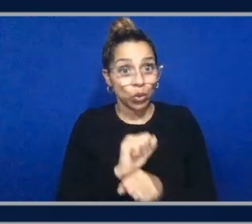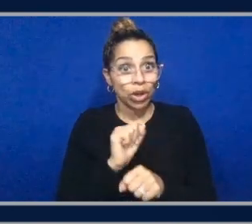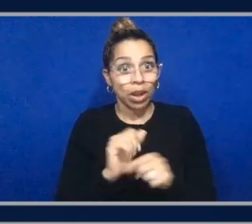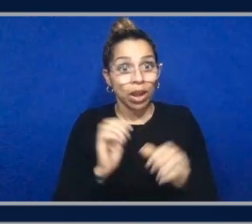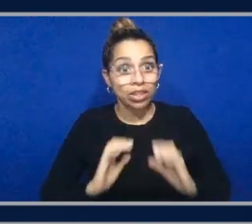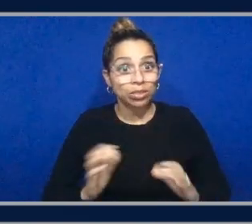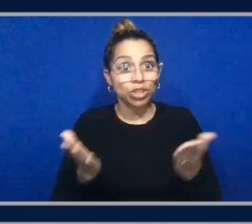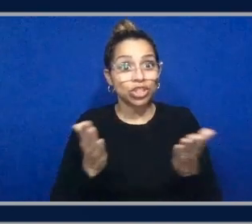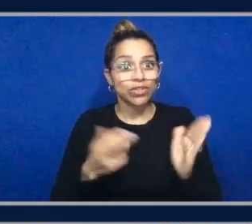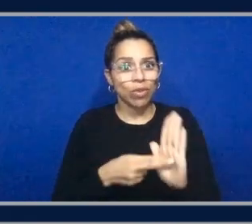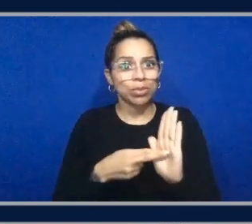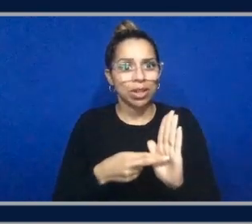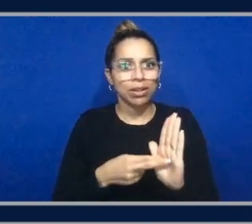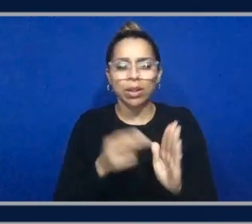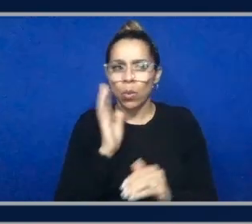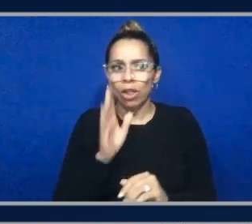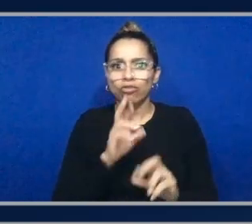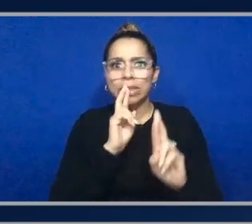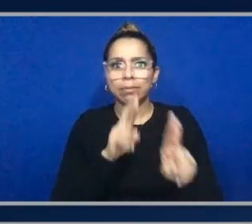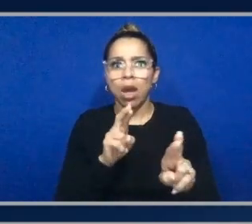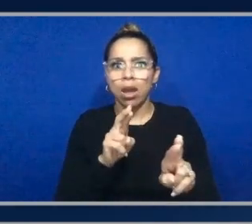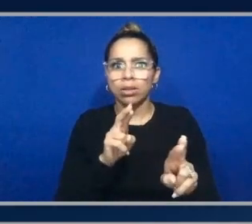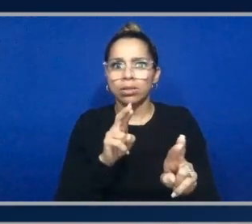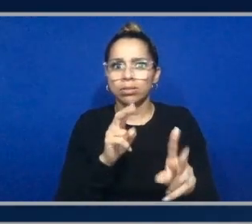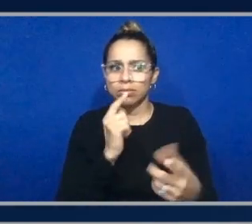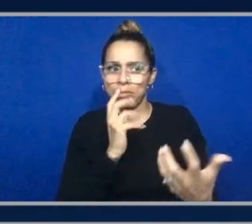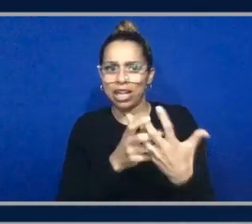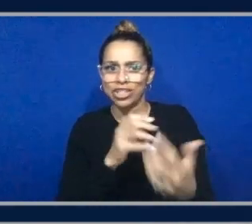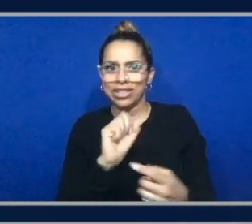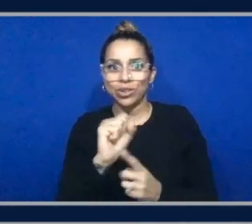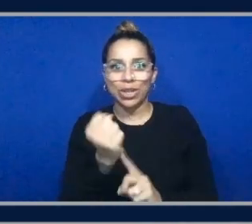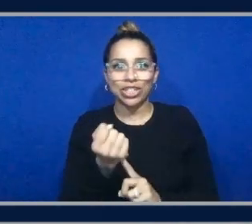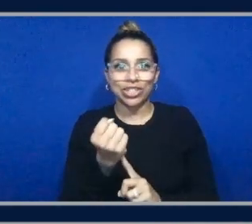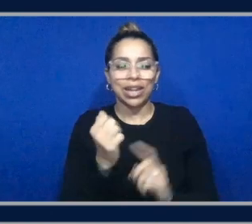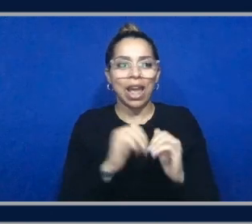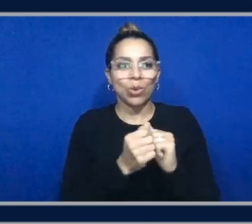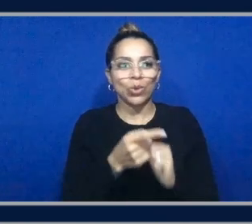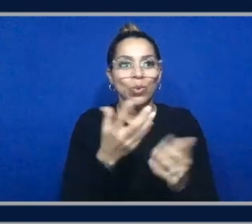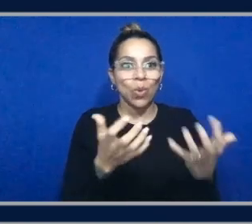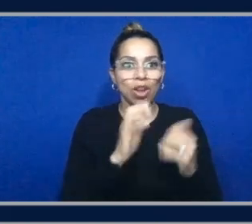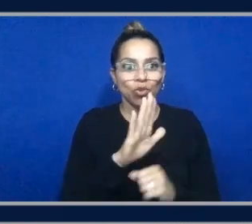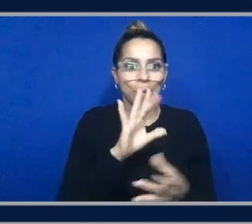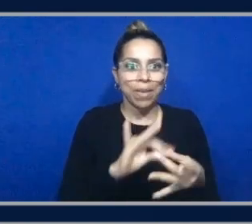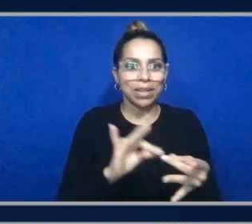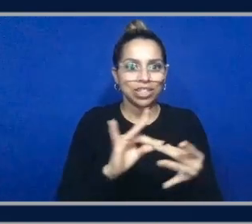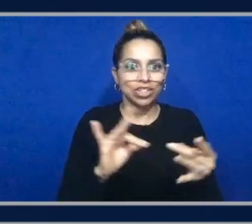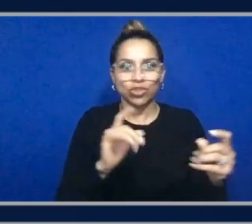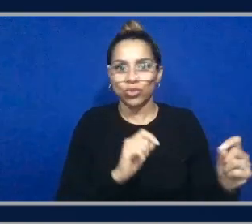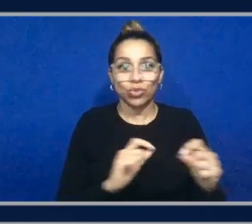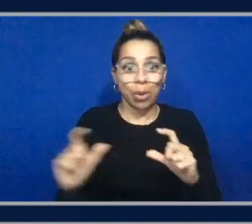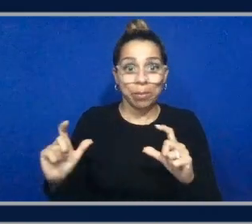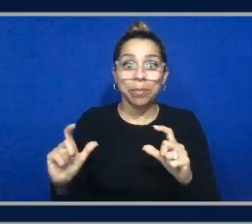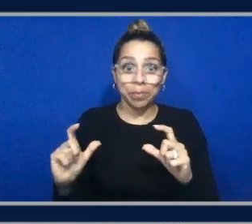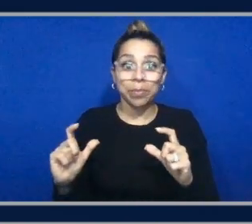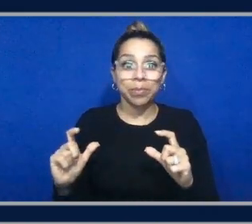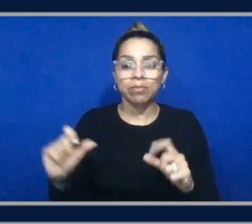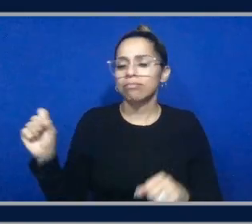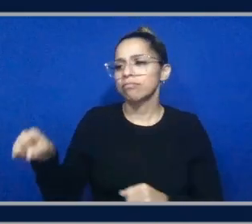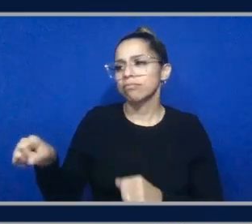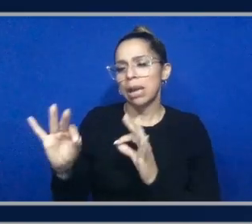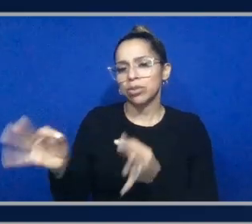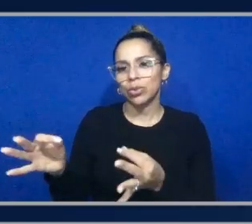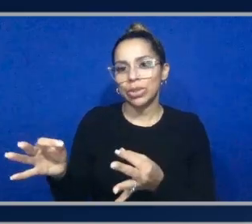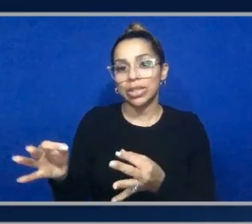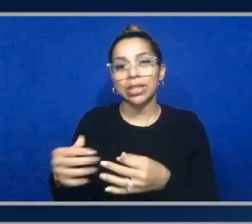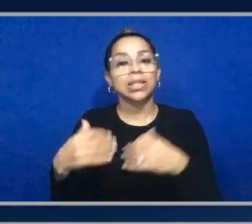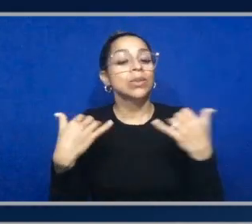it respond accordingly how you want your messaging to come across as a customer service rep. Absolutely. So now what let's